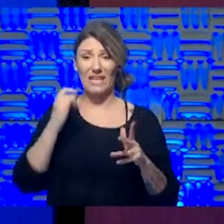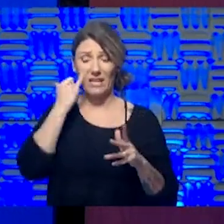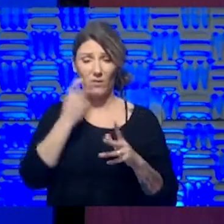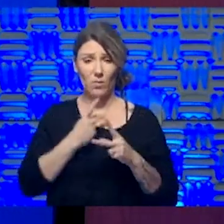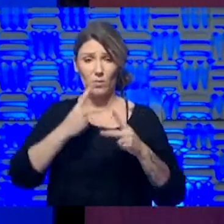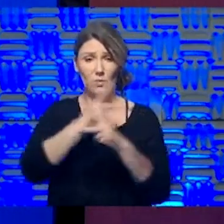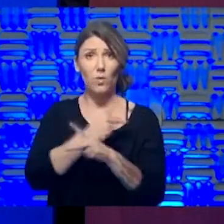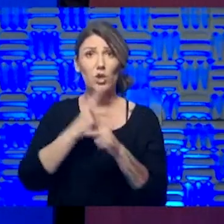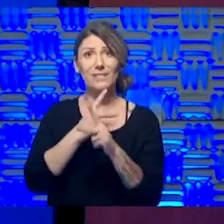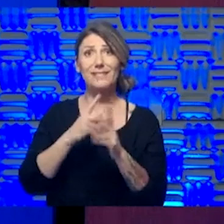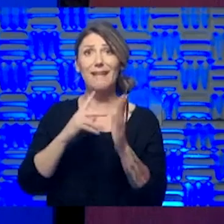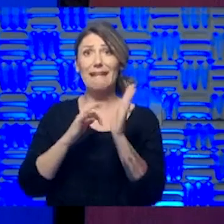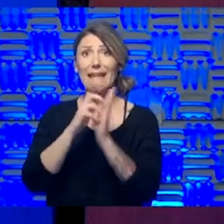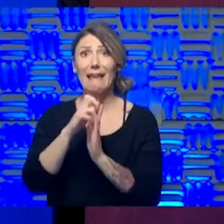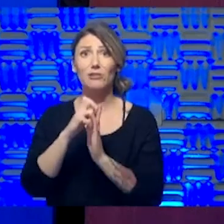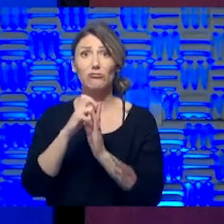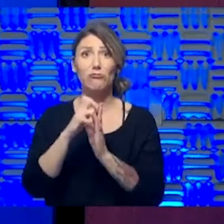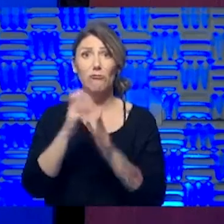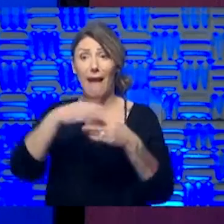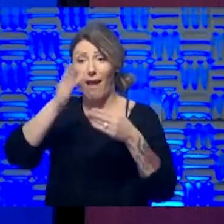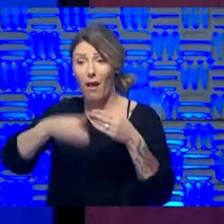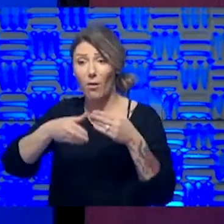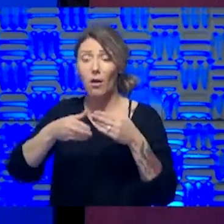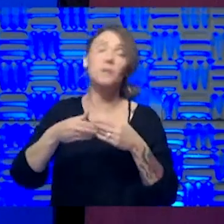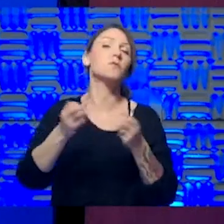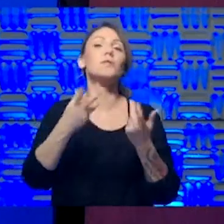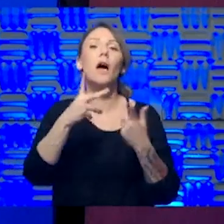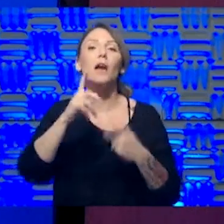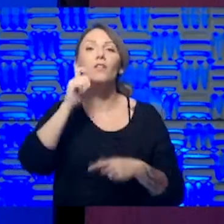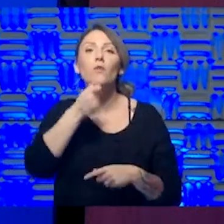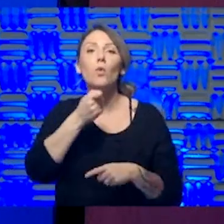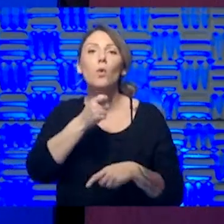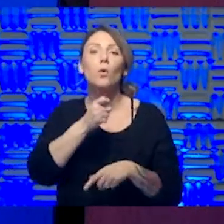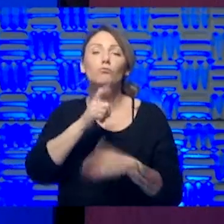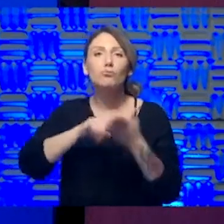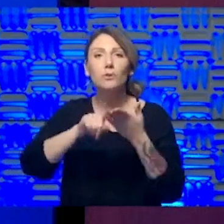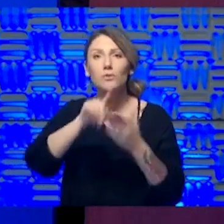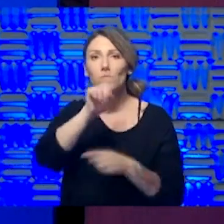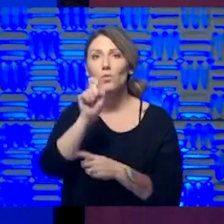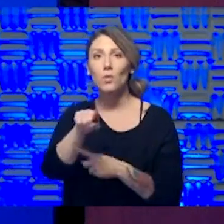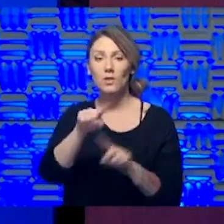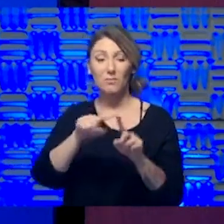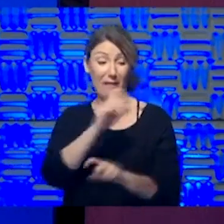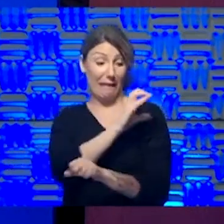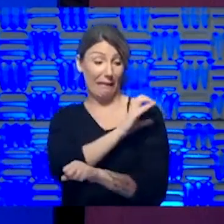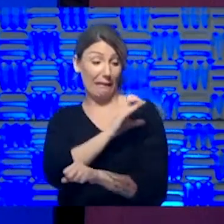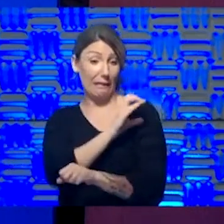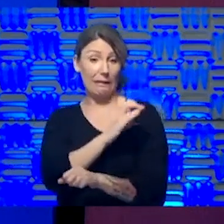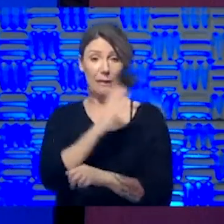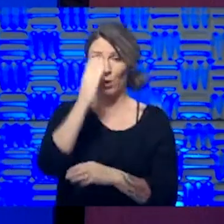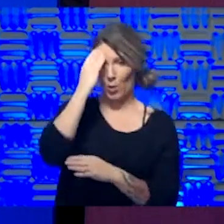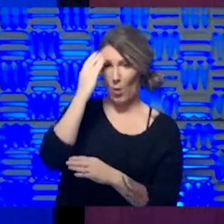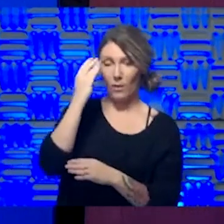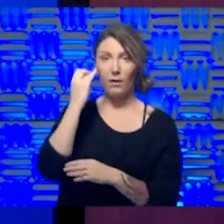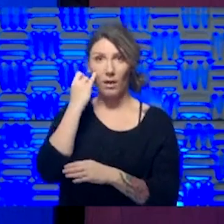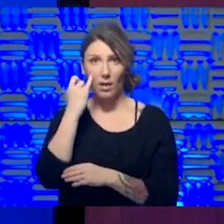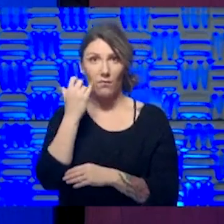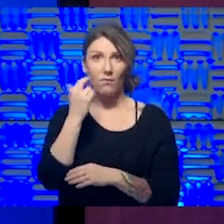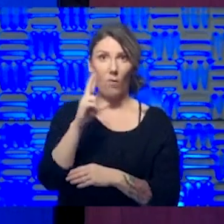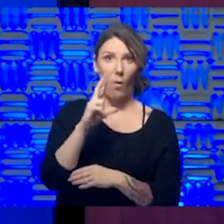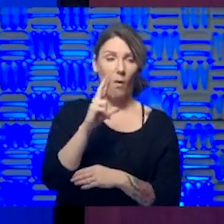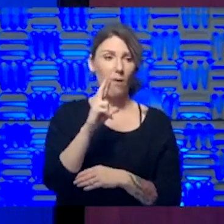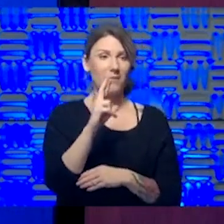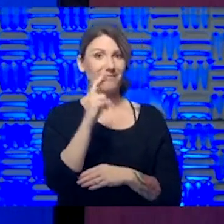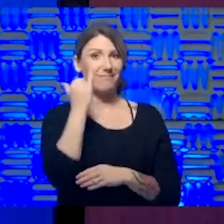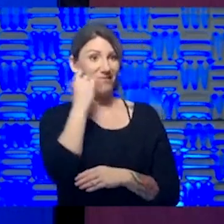or not. So there's a lot of cool research questions. But clinically, I think right now, knowing whether somebody is infected or is not infected, I think